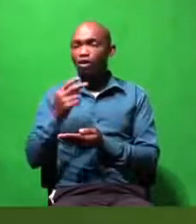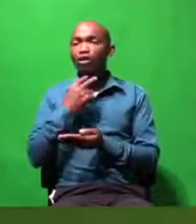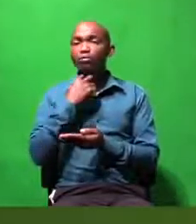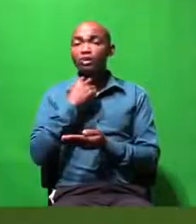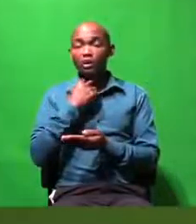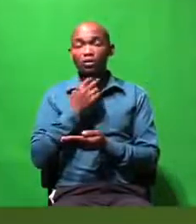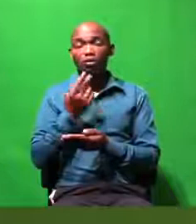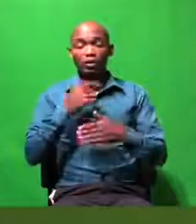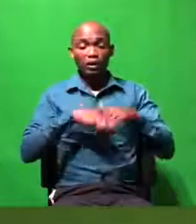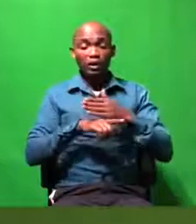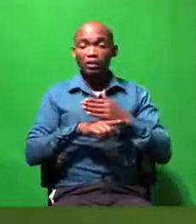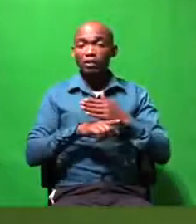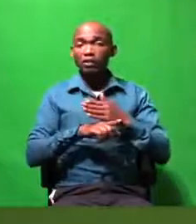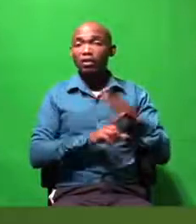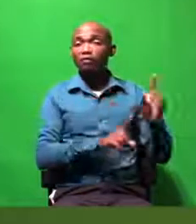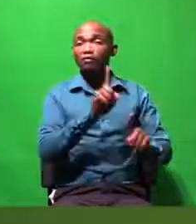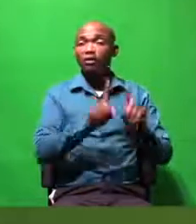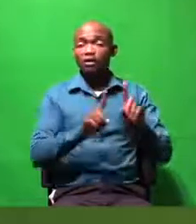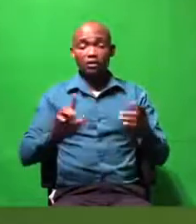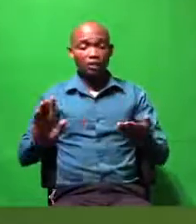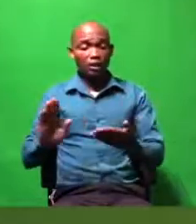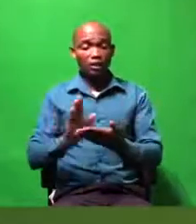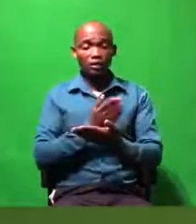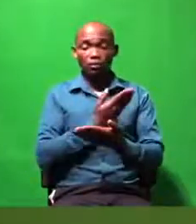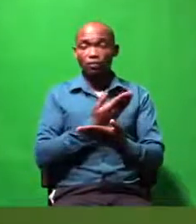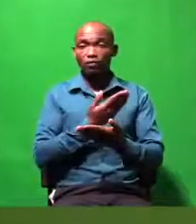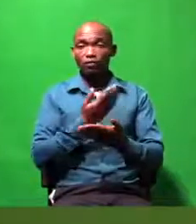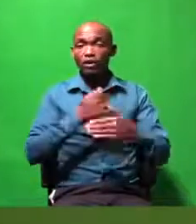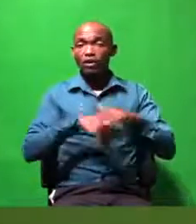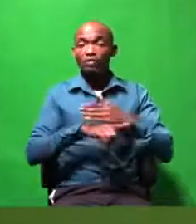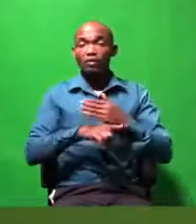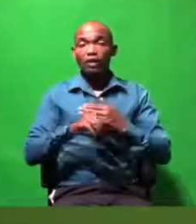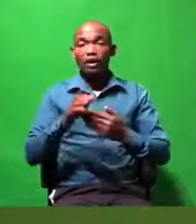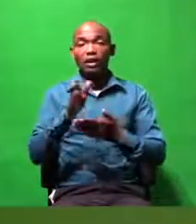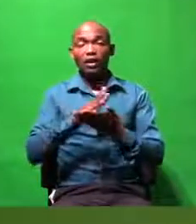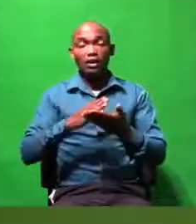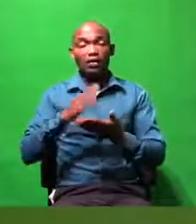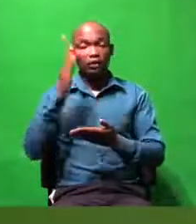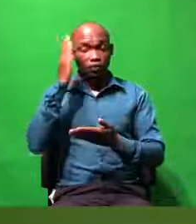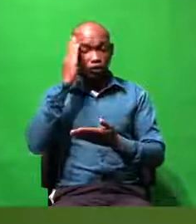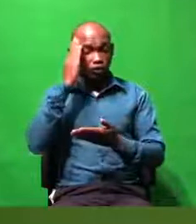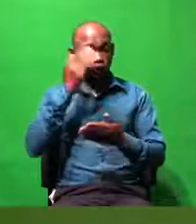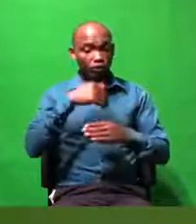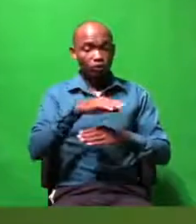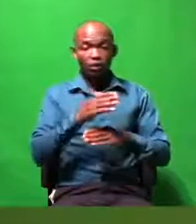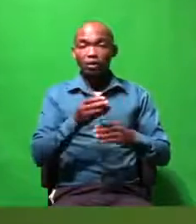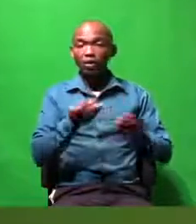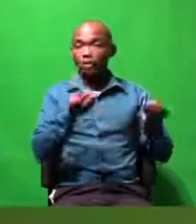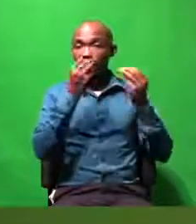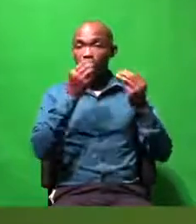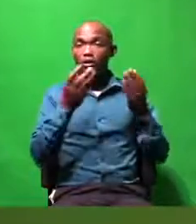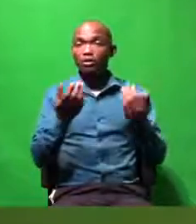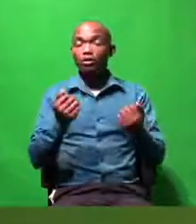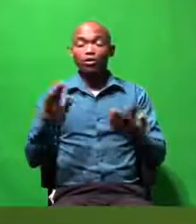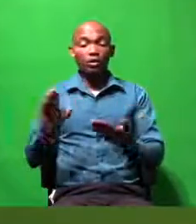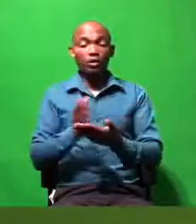bushes, we can remove first if we know the area where we're going to study. First, if we're doing the pre-visiting